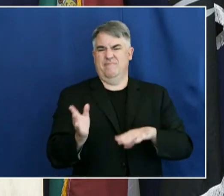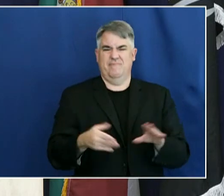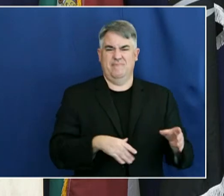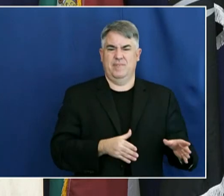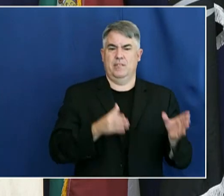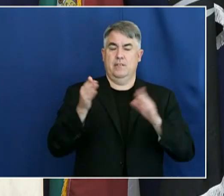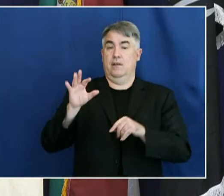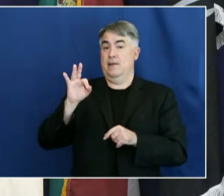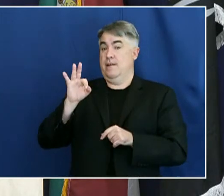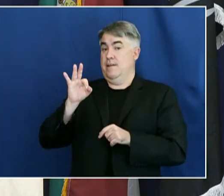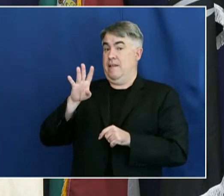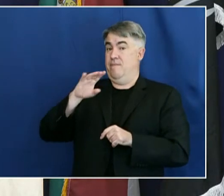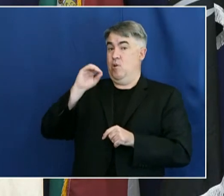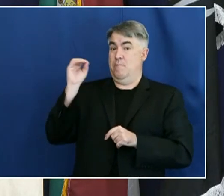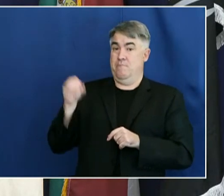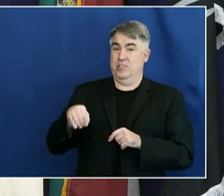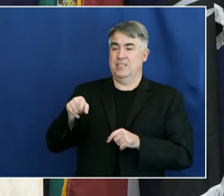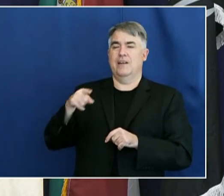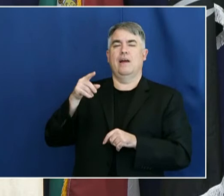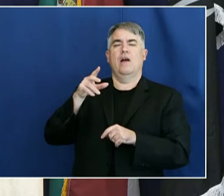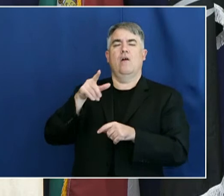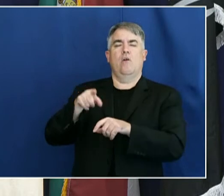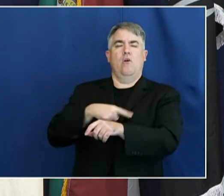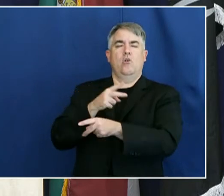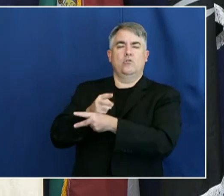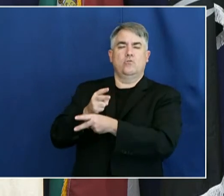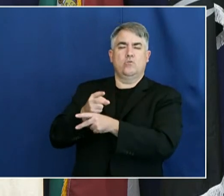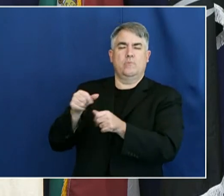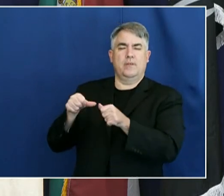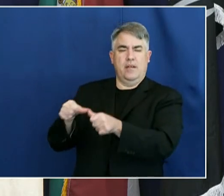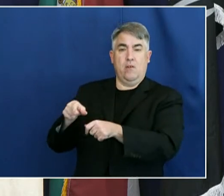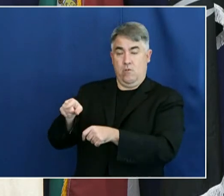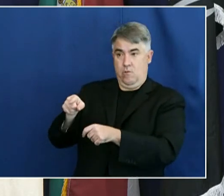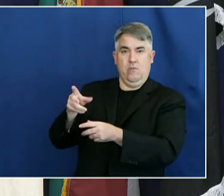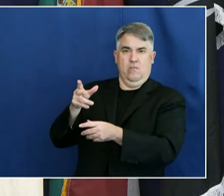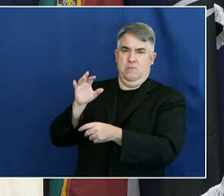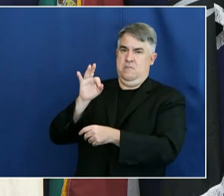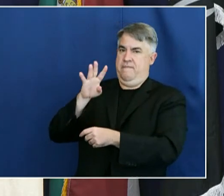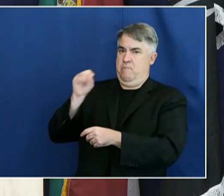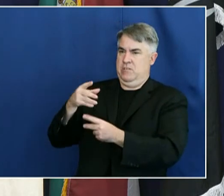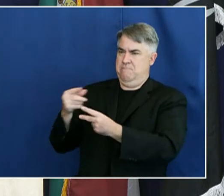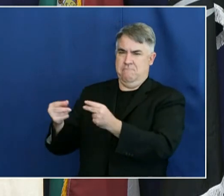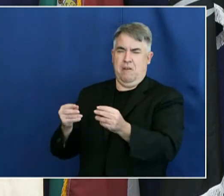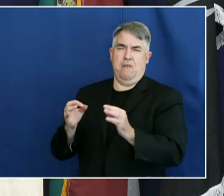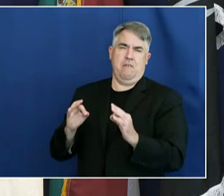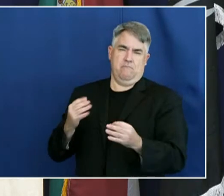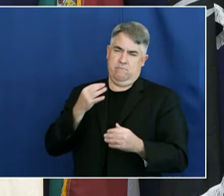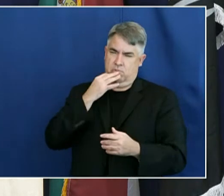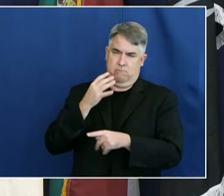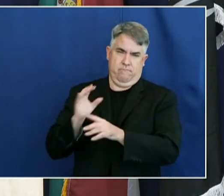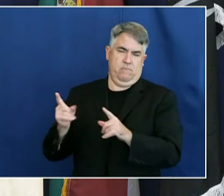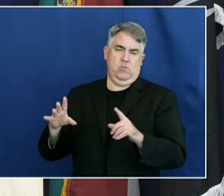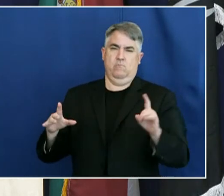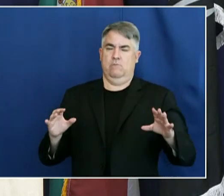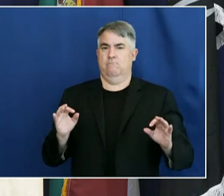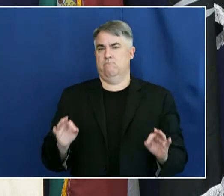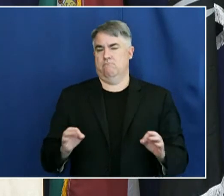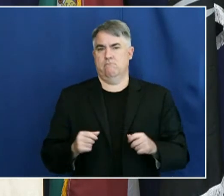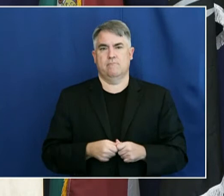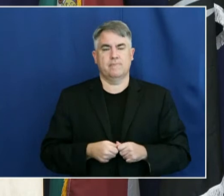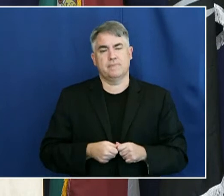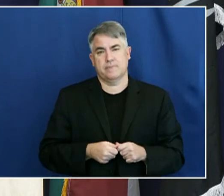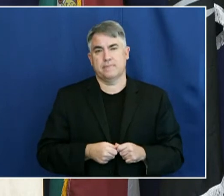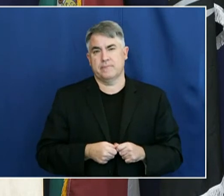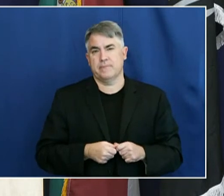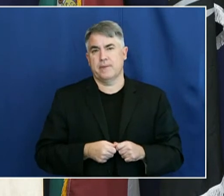we should finish both of those here in the coming days. We are mindful new people come into skilled nursing facilities and long-term care facilities,